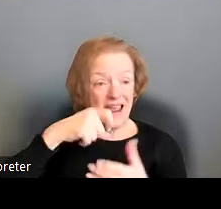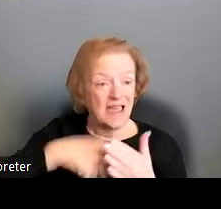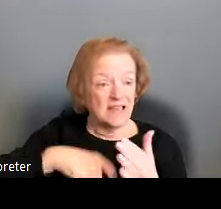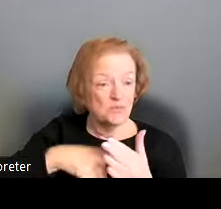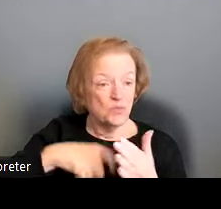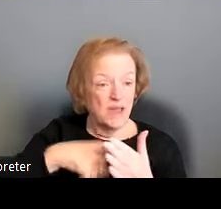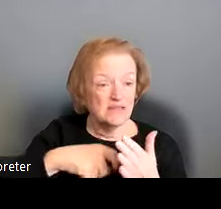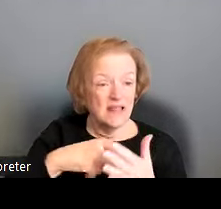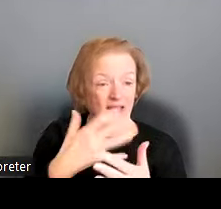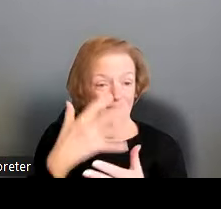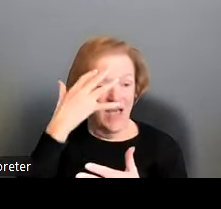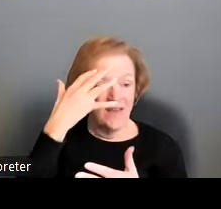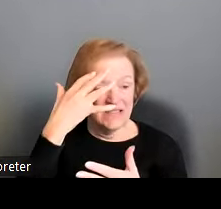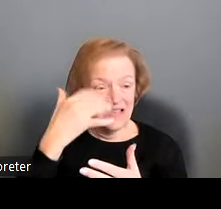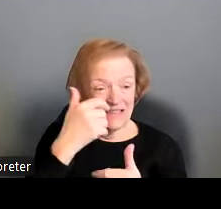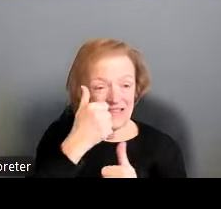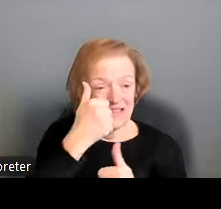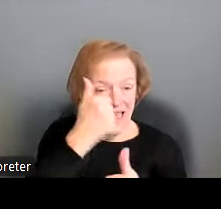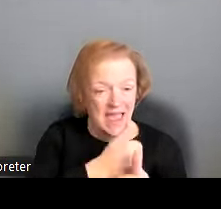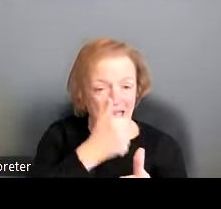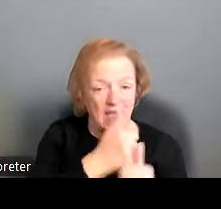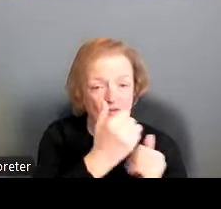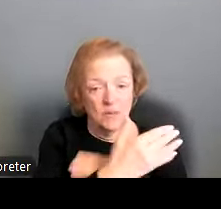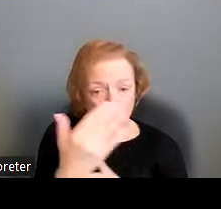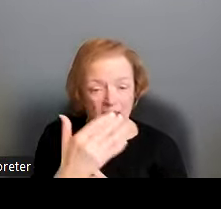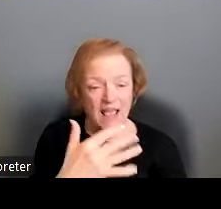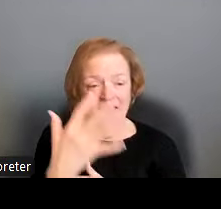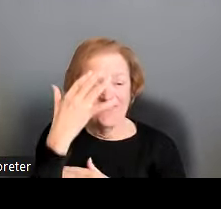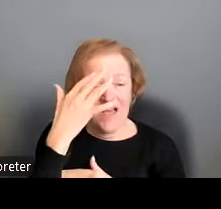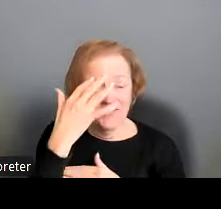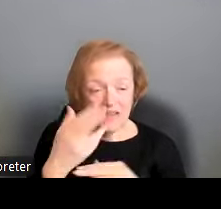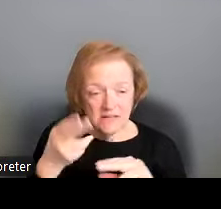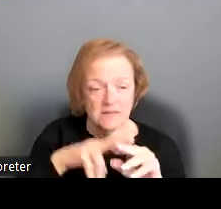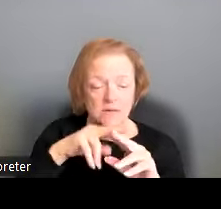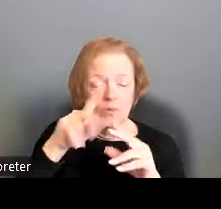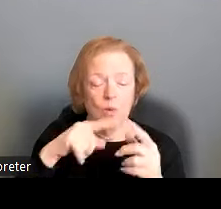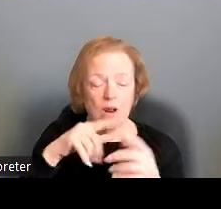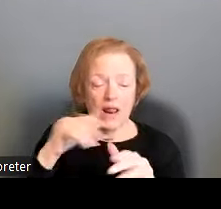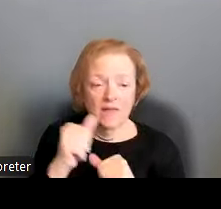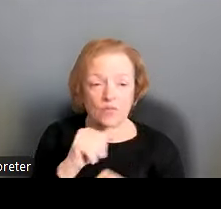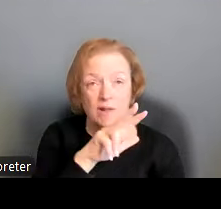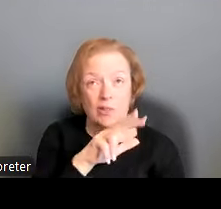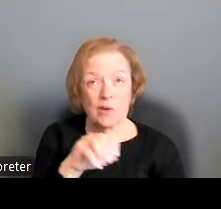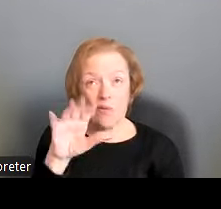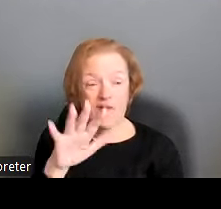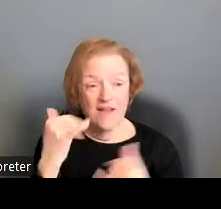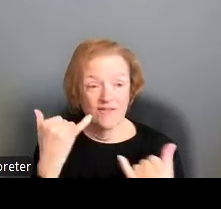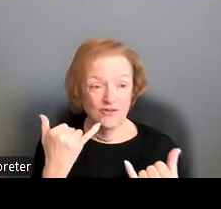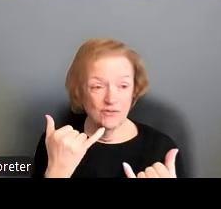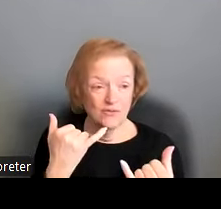cents every morning and 5 cents when I leave. So we're now at 305. We were at